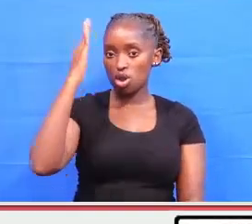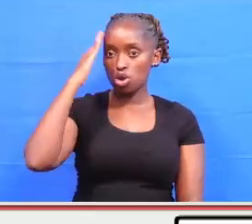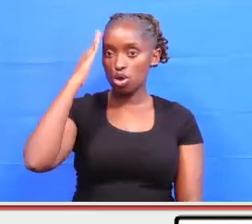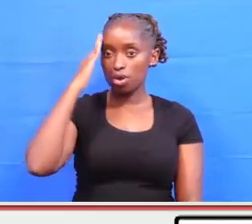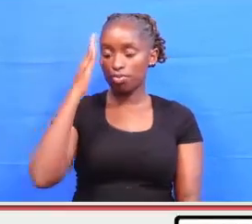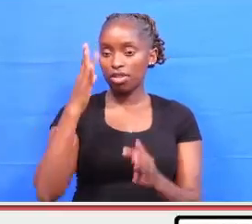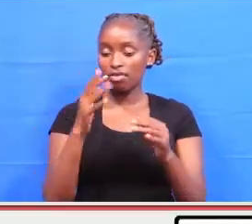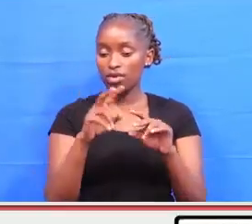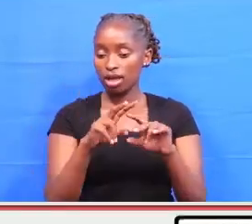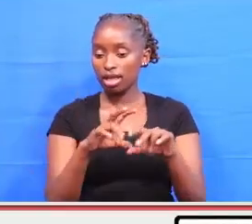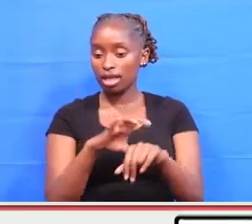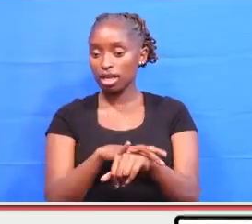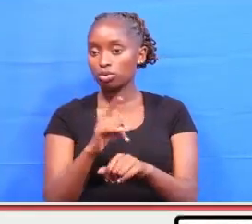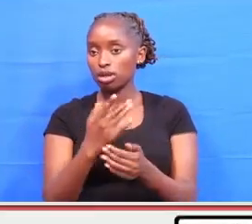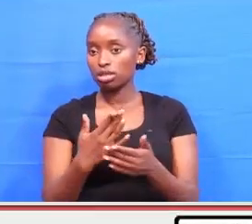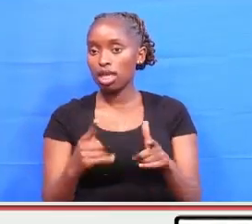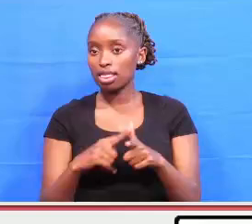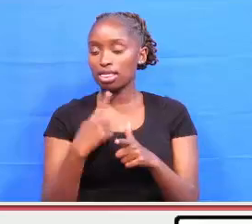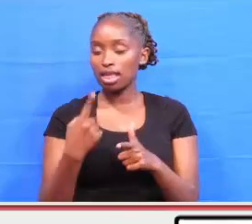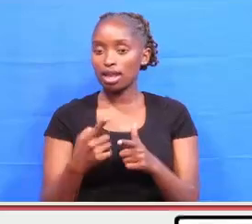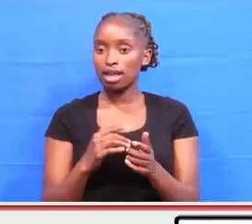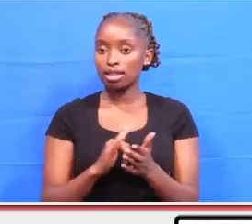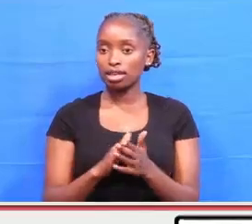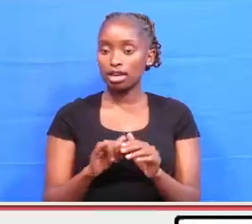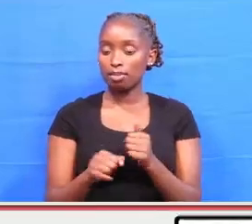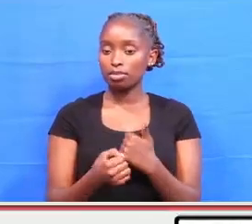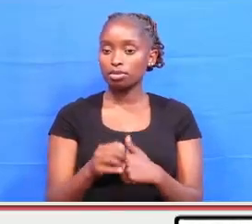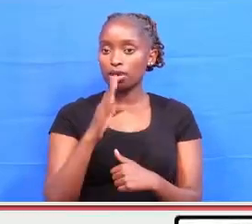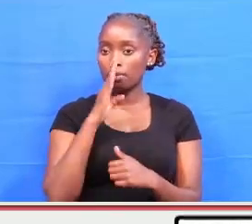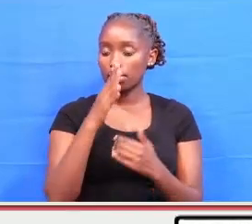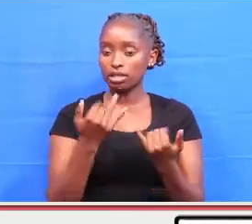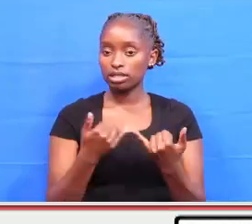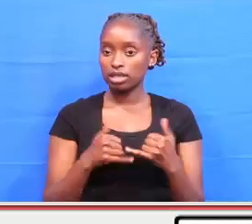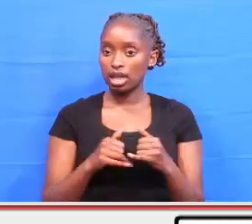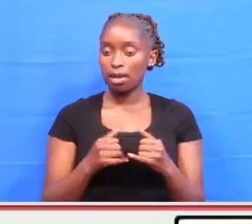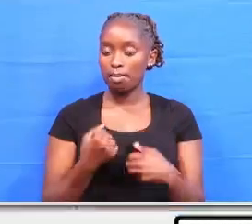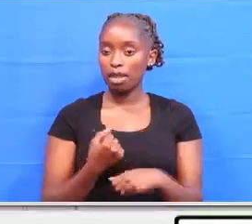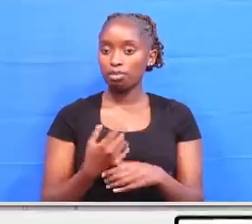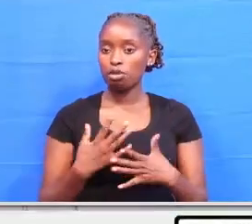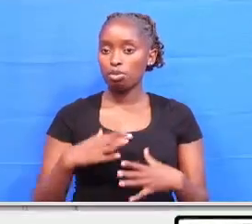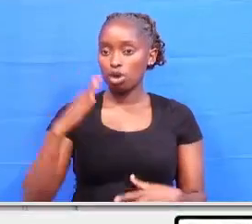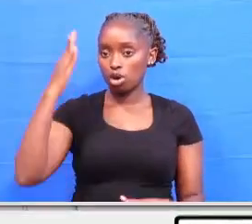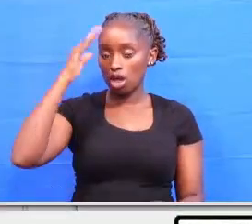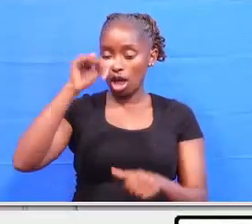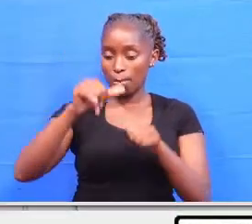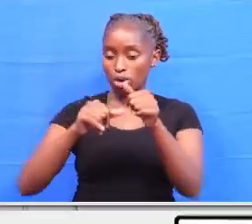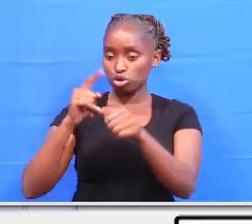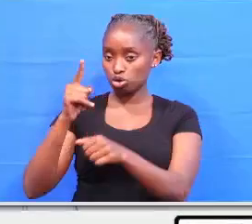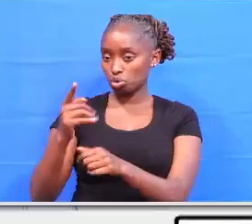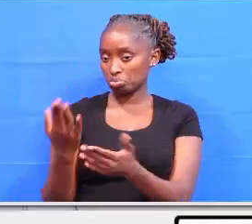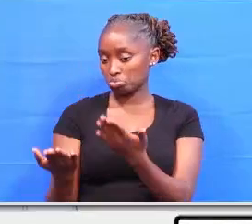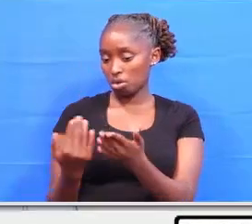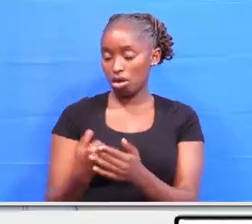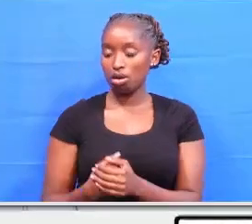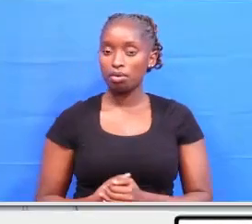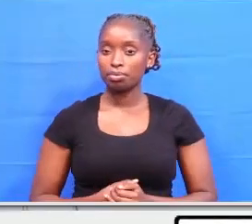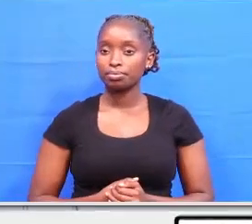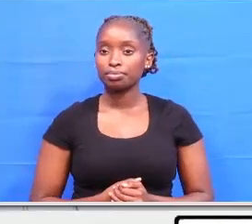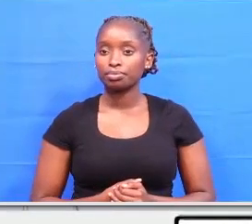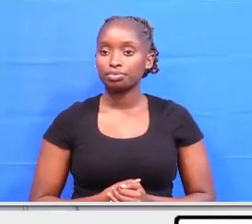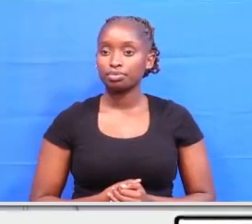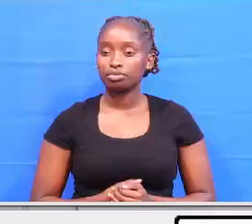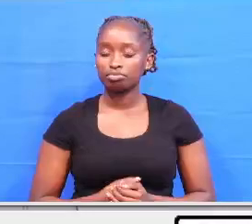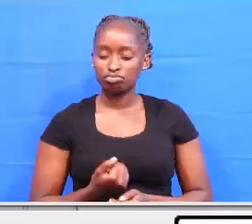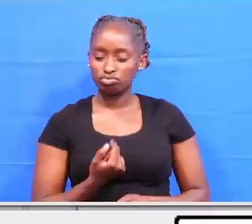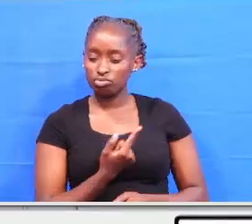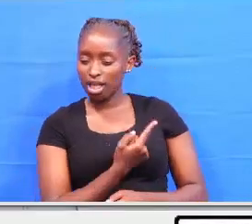one element, then that will not be predictive enough of your future behavior. All right. Yeah. Wanjiku, you have said that, you know, as a credit provider, you